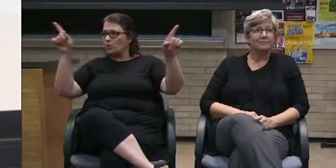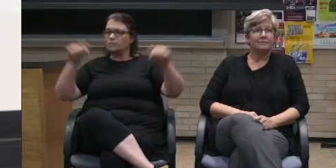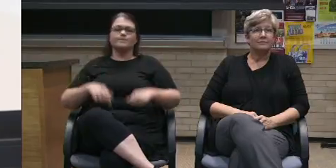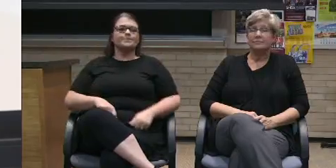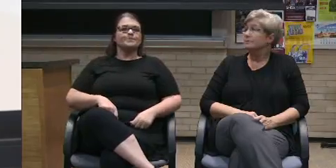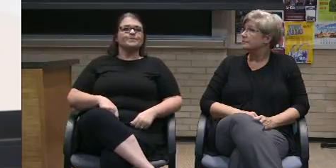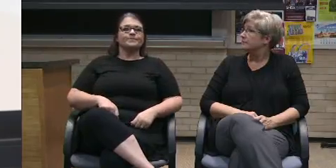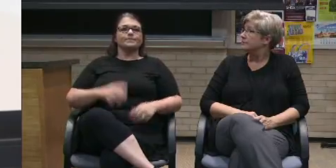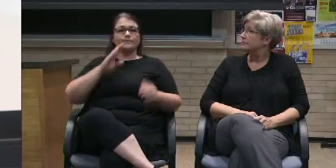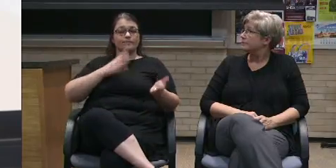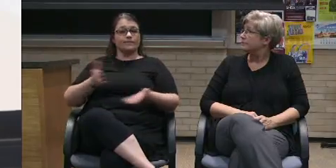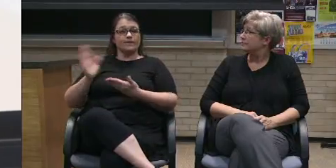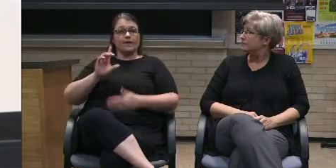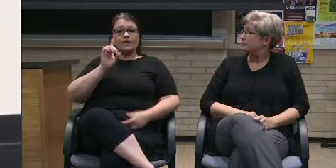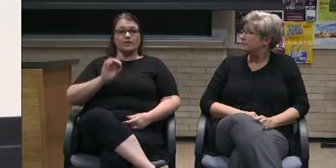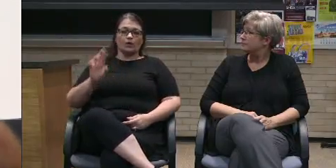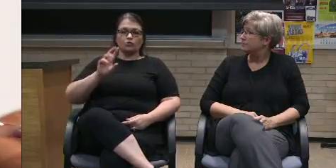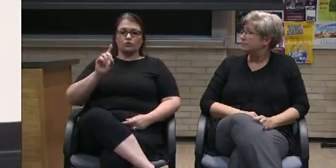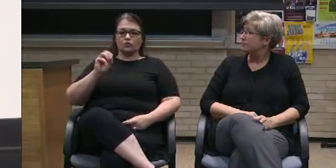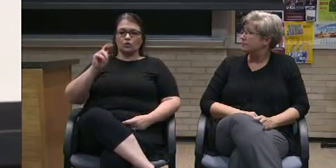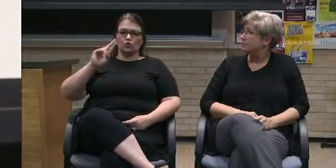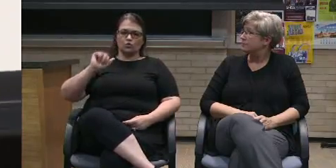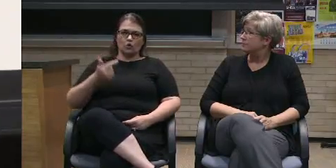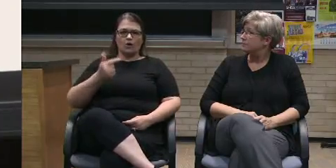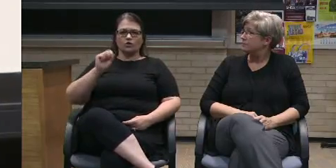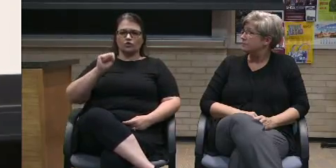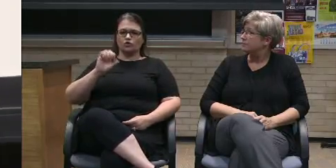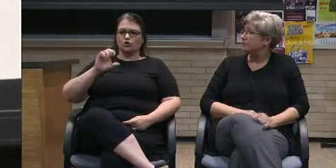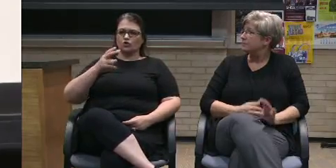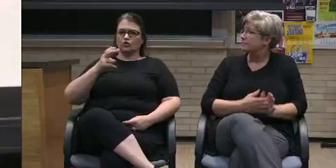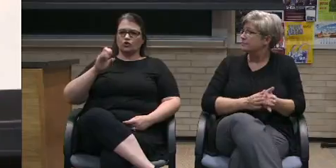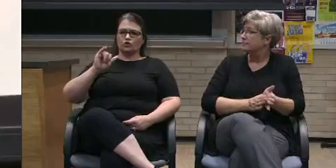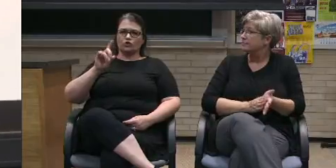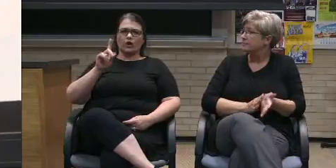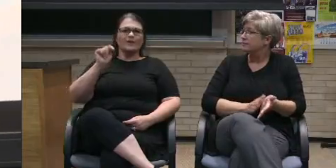presenting Dr. Doug Scheidt. Wonderful, thank you, Penny.